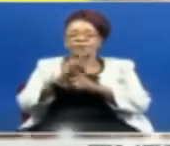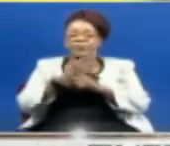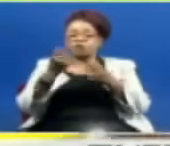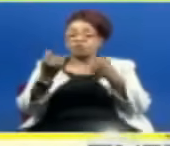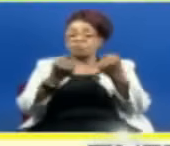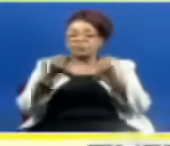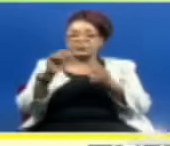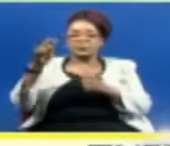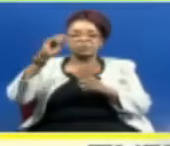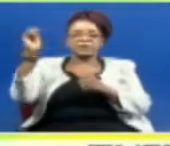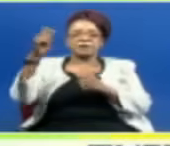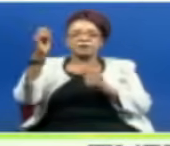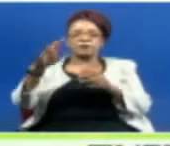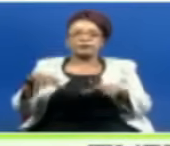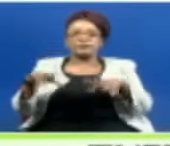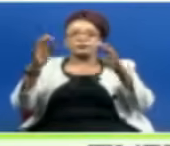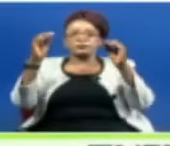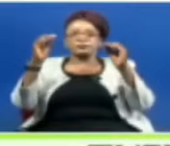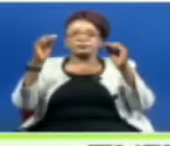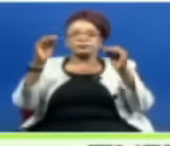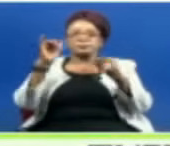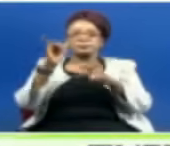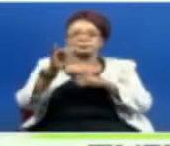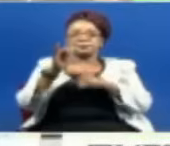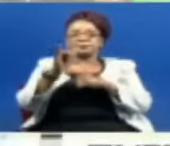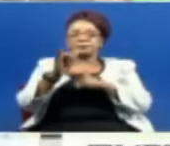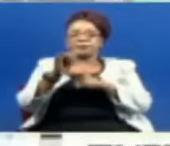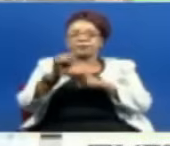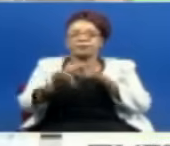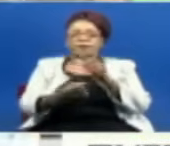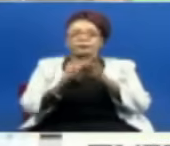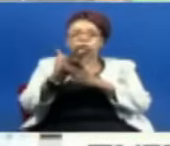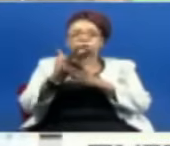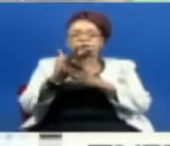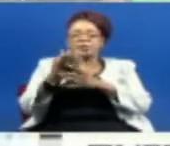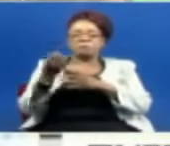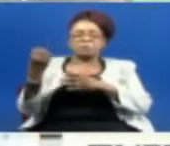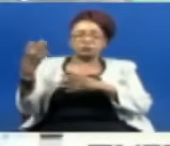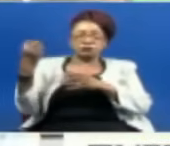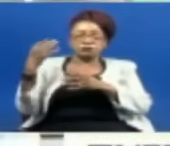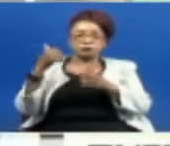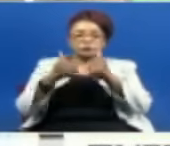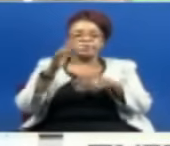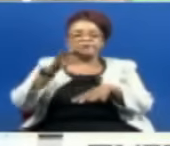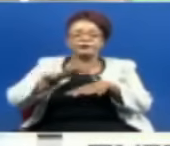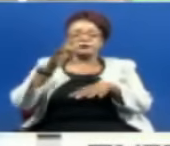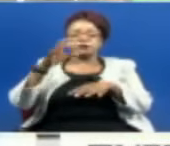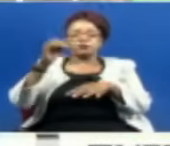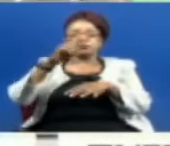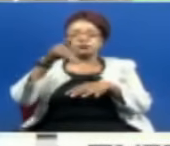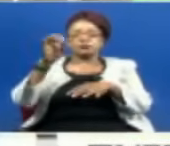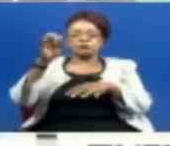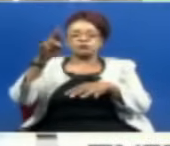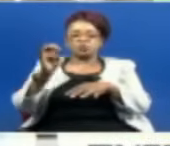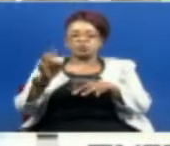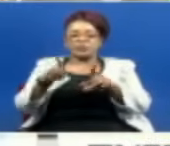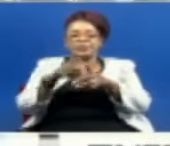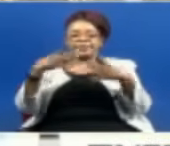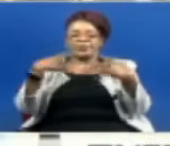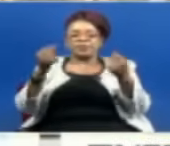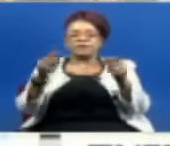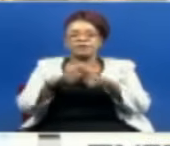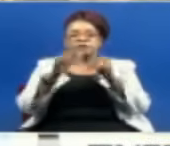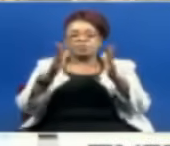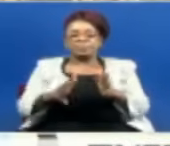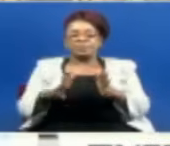where we have found that the automobiles are producing emissions which are affecting our ozones and also our health as a human beings.